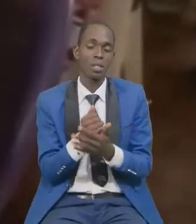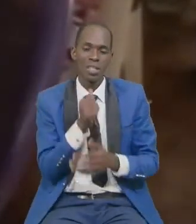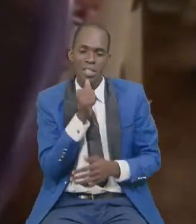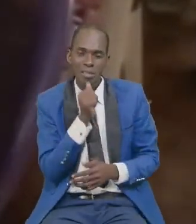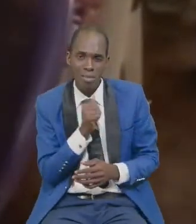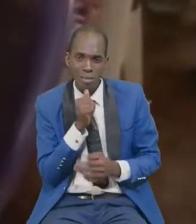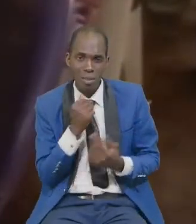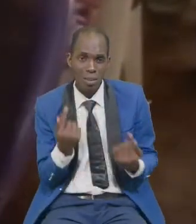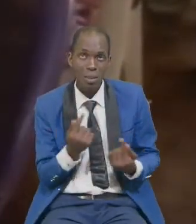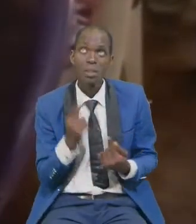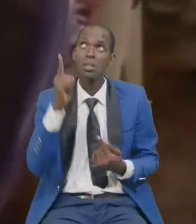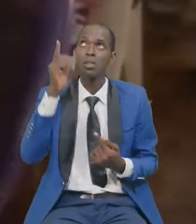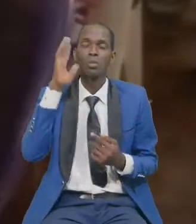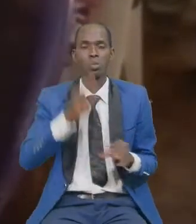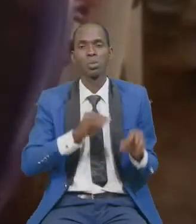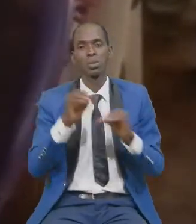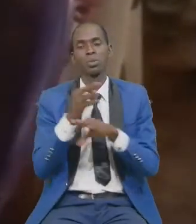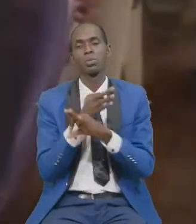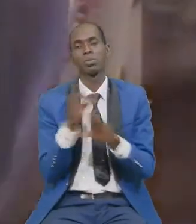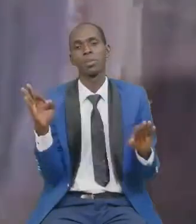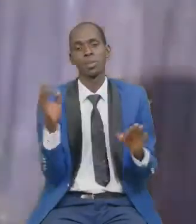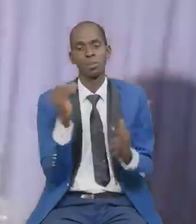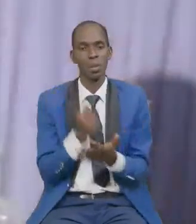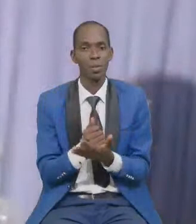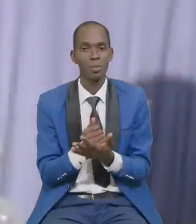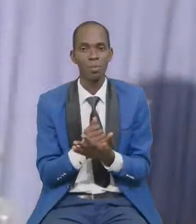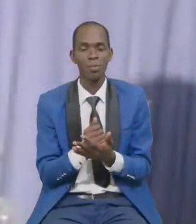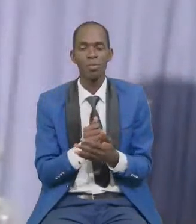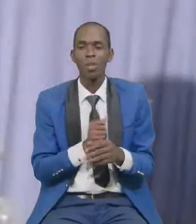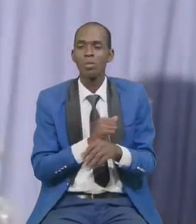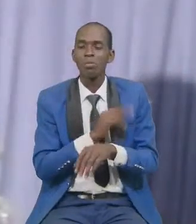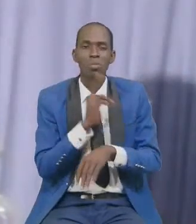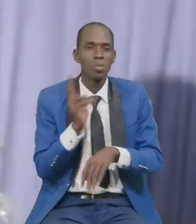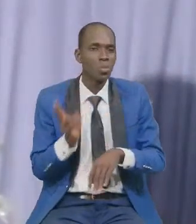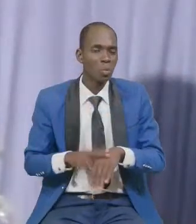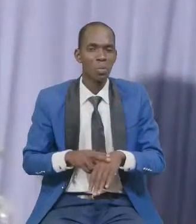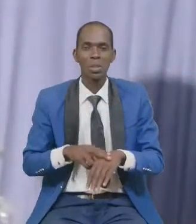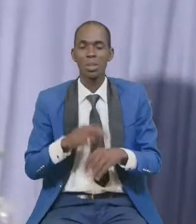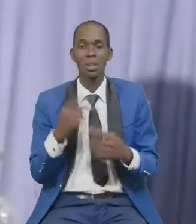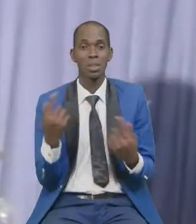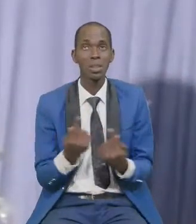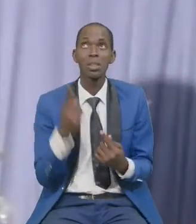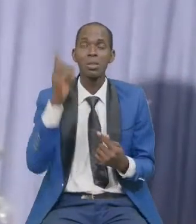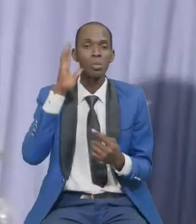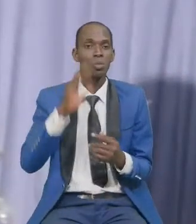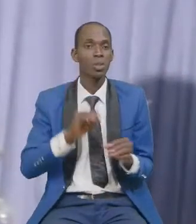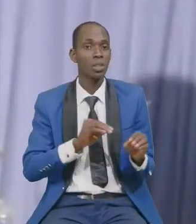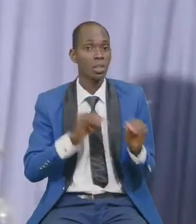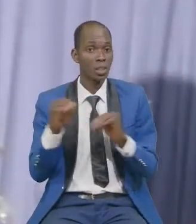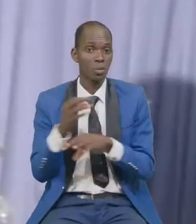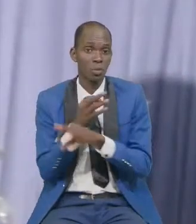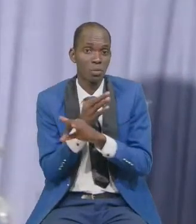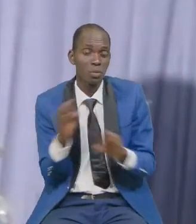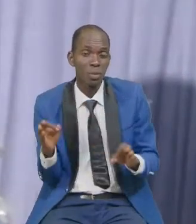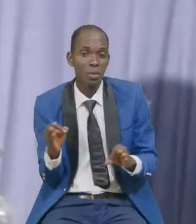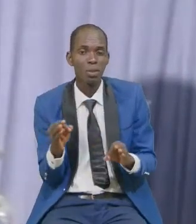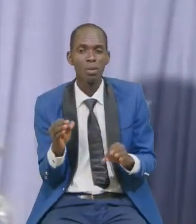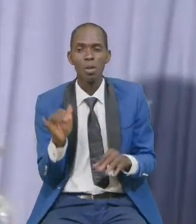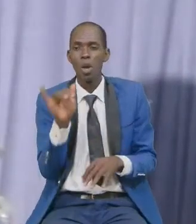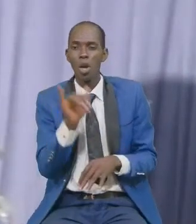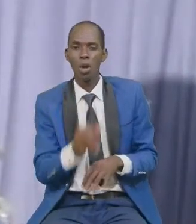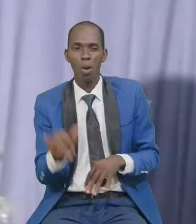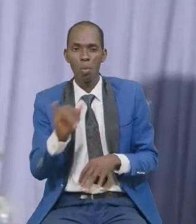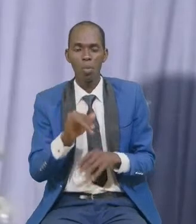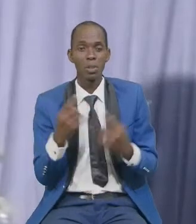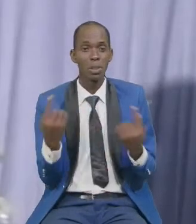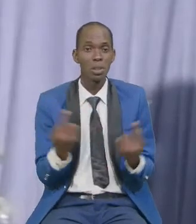sin, he'll set you free. Habitual sin, he'll set you free. Common sin, he will